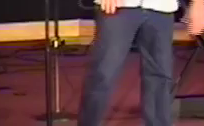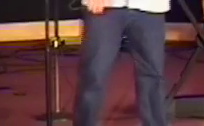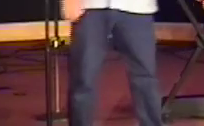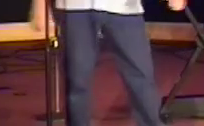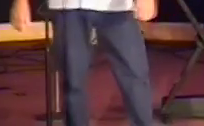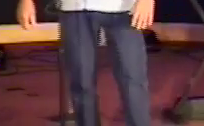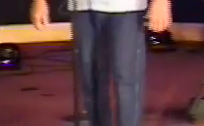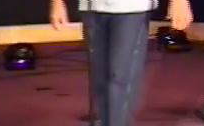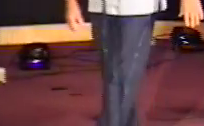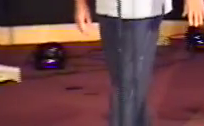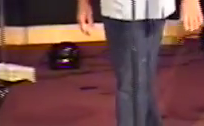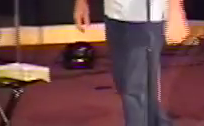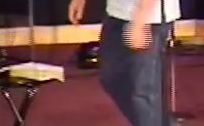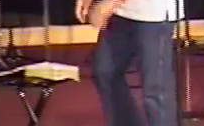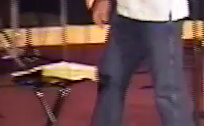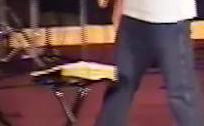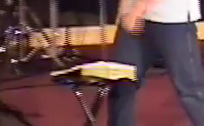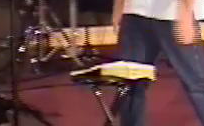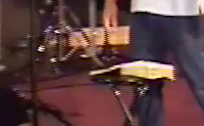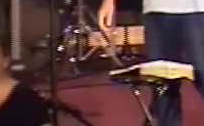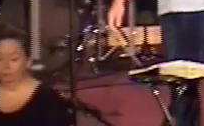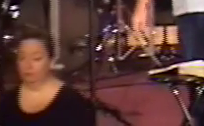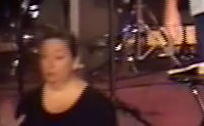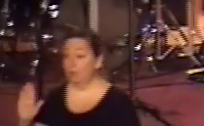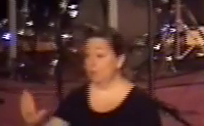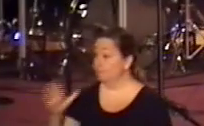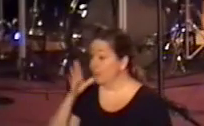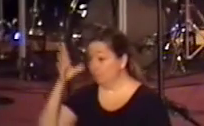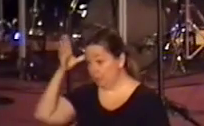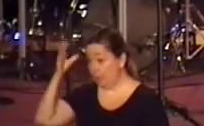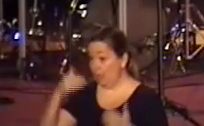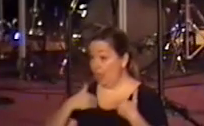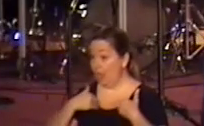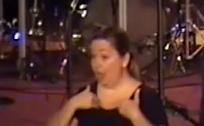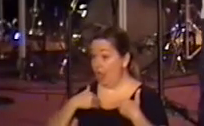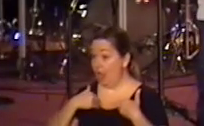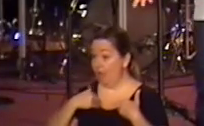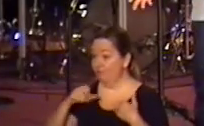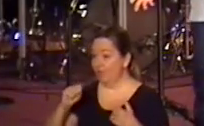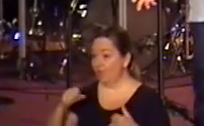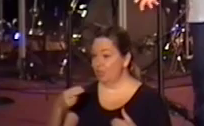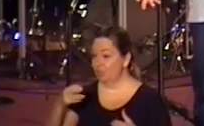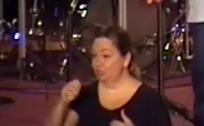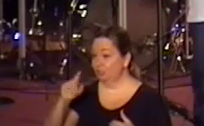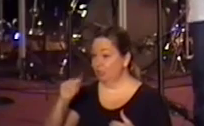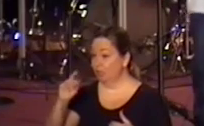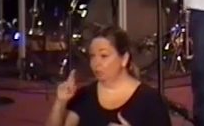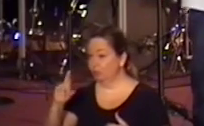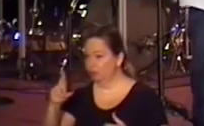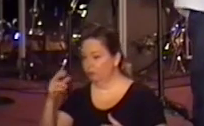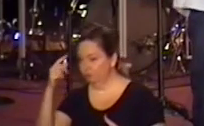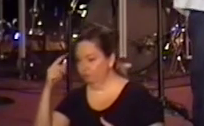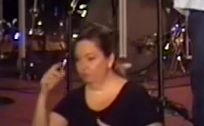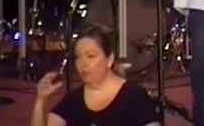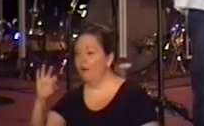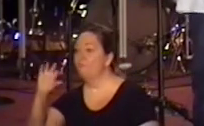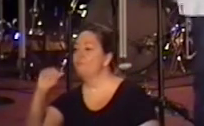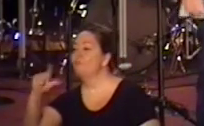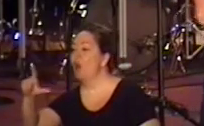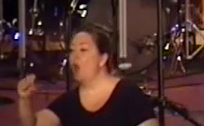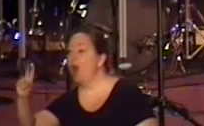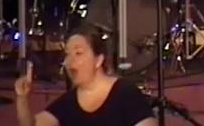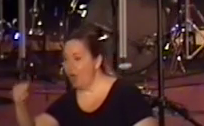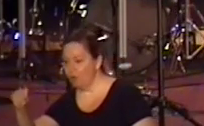Reamer. And Wayne was known because his parents had a fallout shelter in their backyard, and I got to see it. So this is